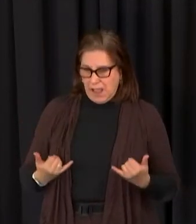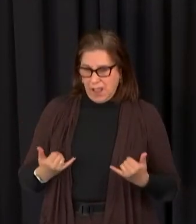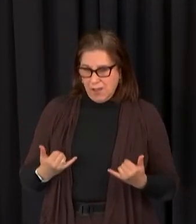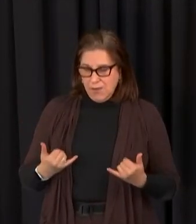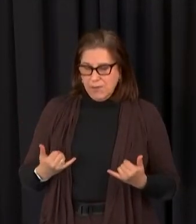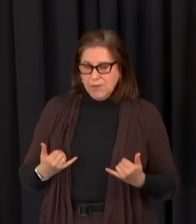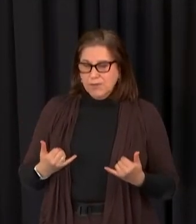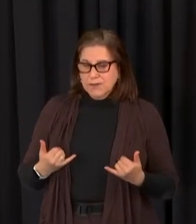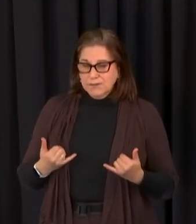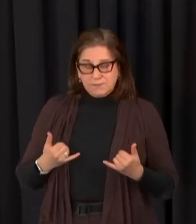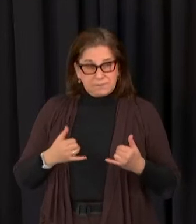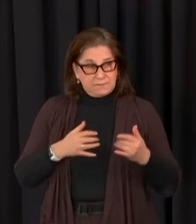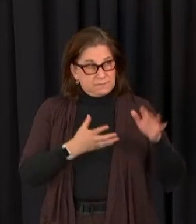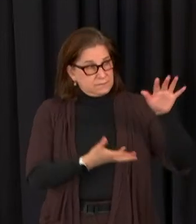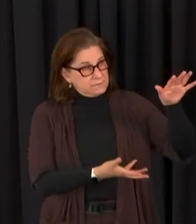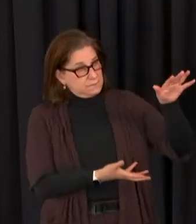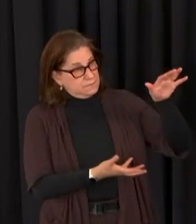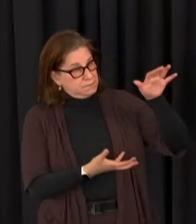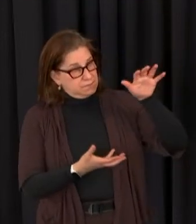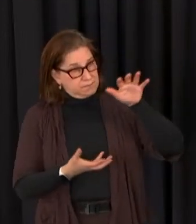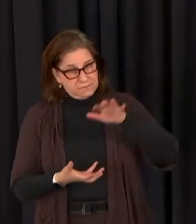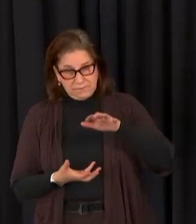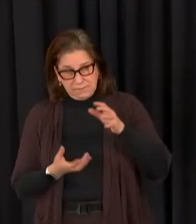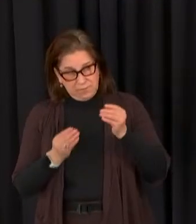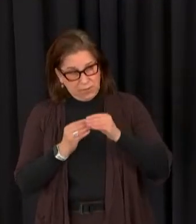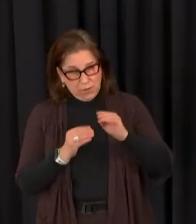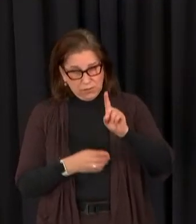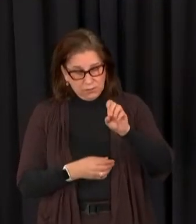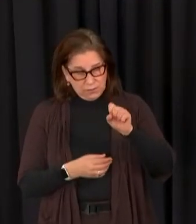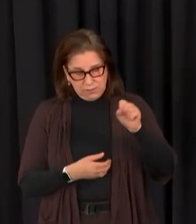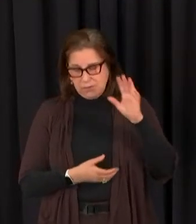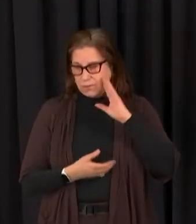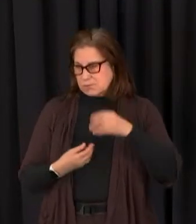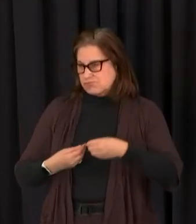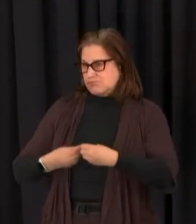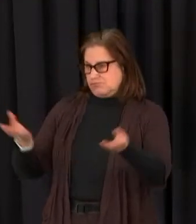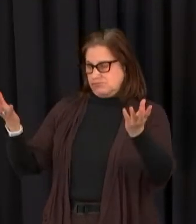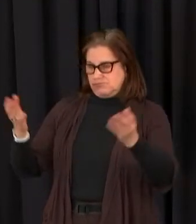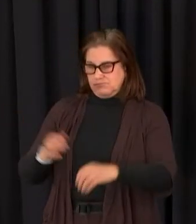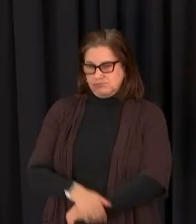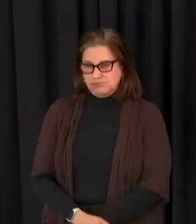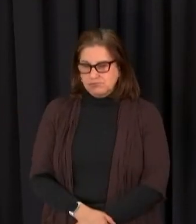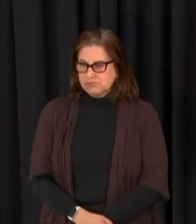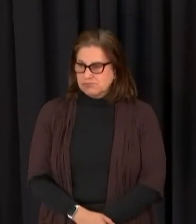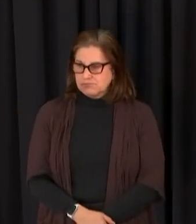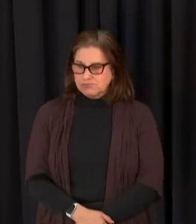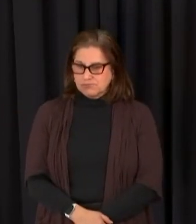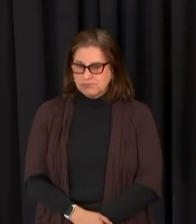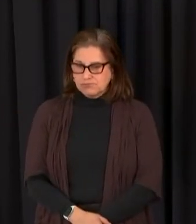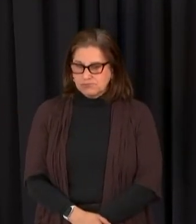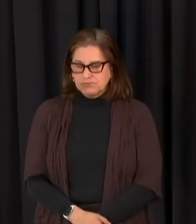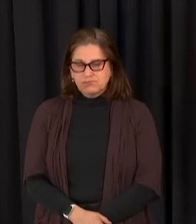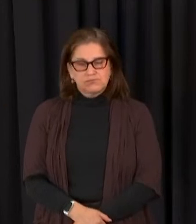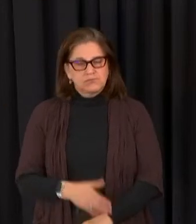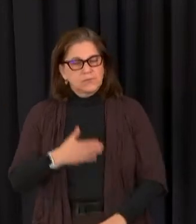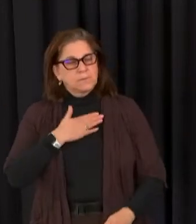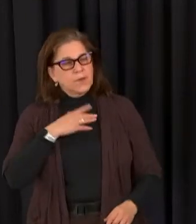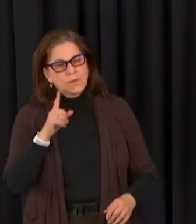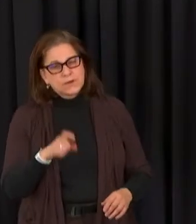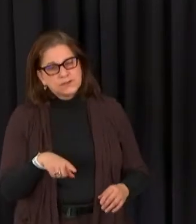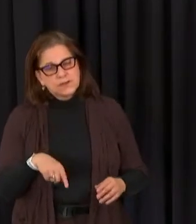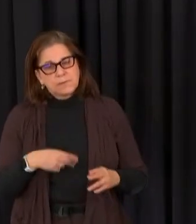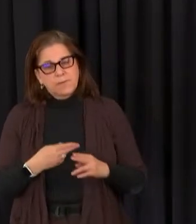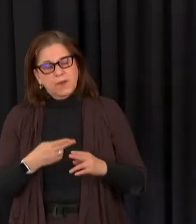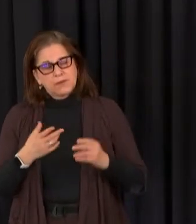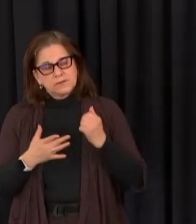the amount of vaccine that we have matches the number of people that we need. Is that your question? Well, my question is more so on the fact that